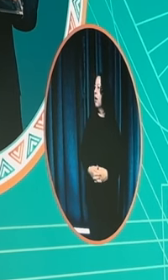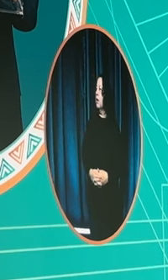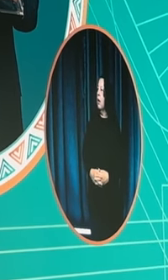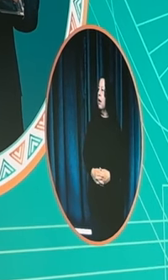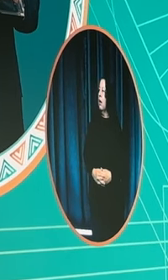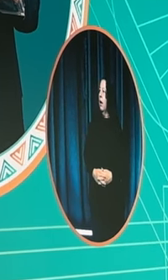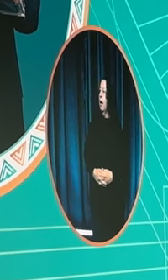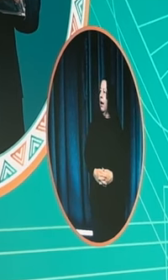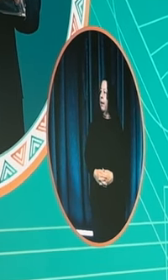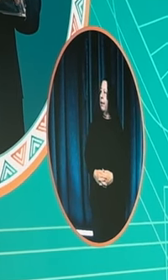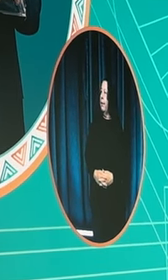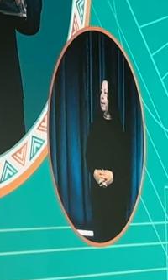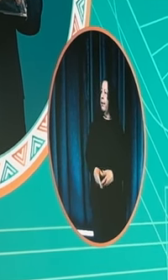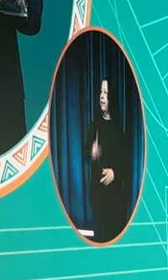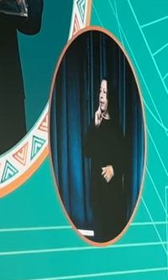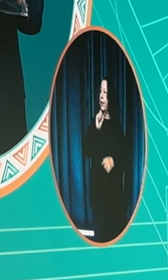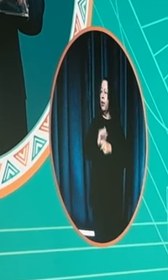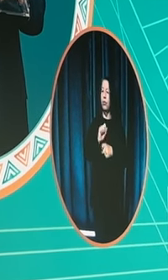it's truly meaningful